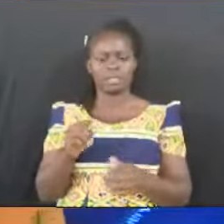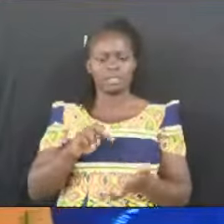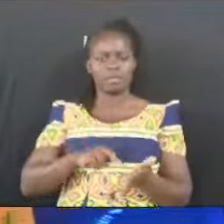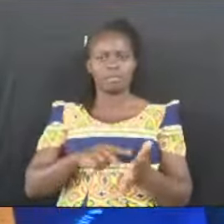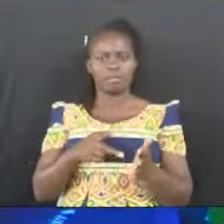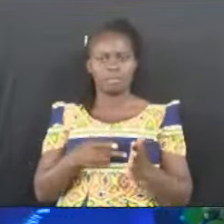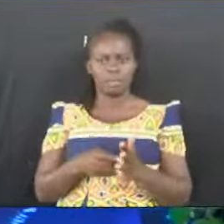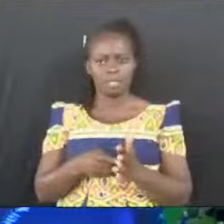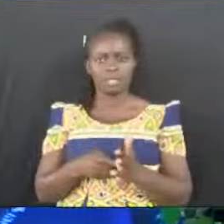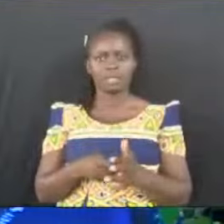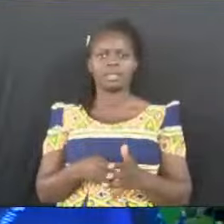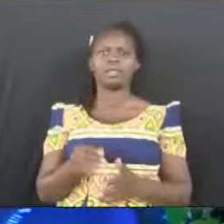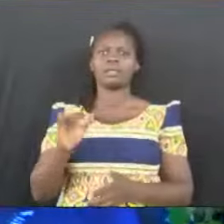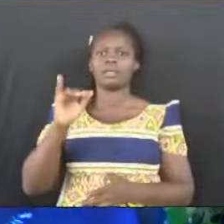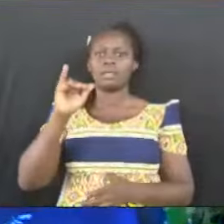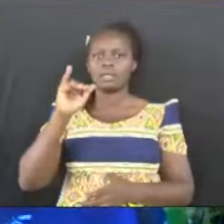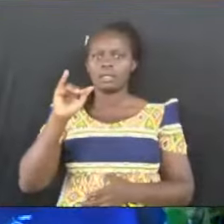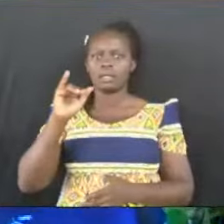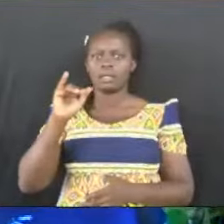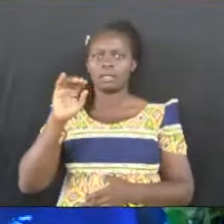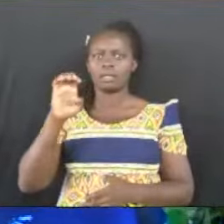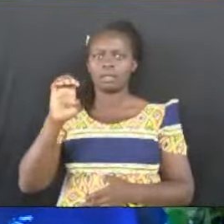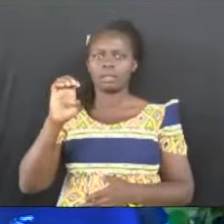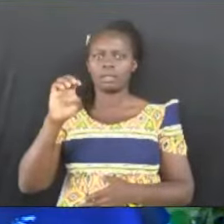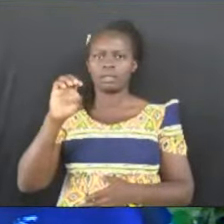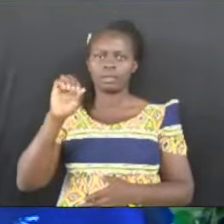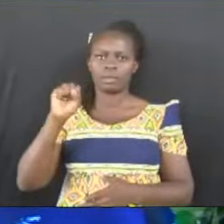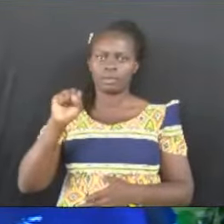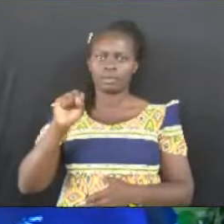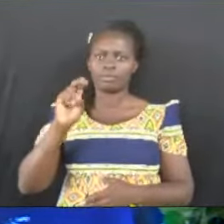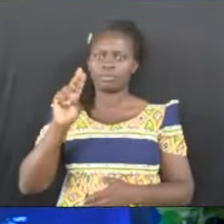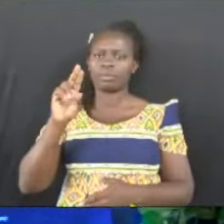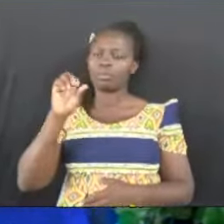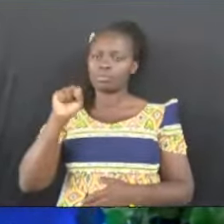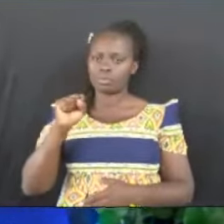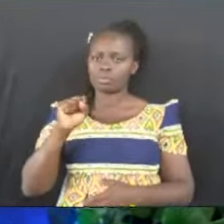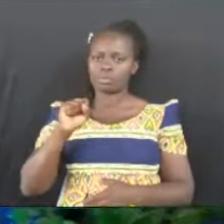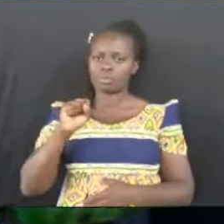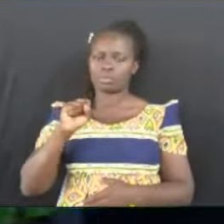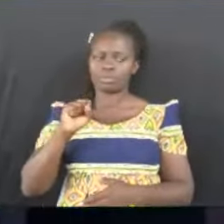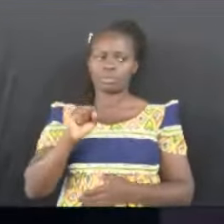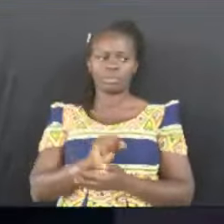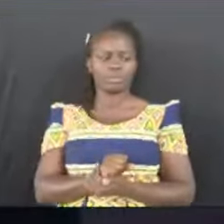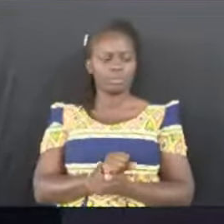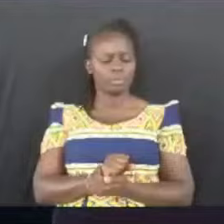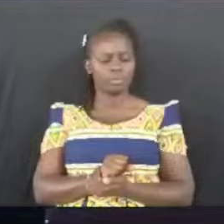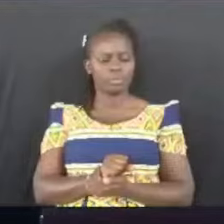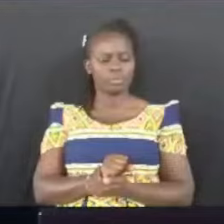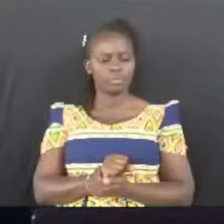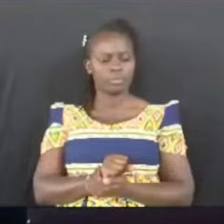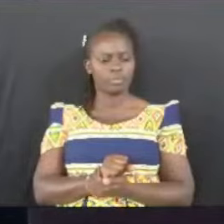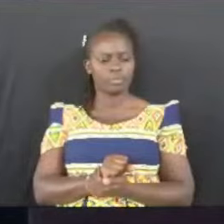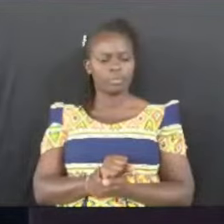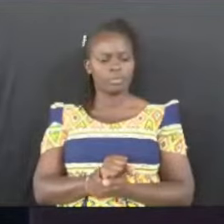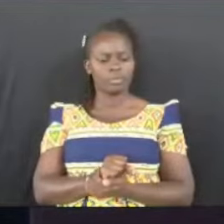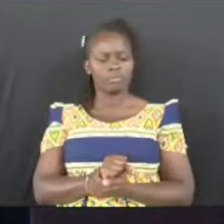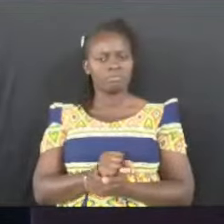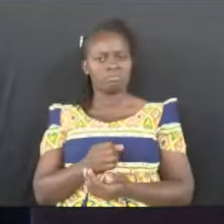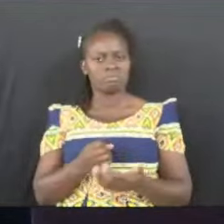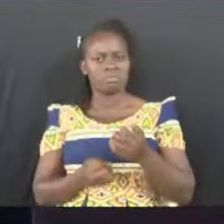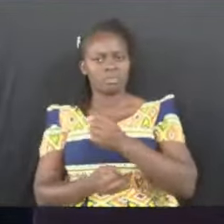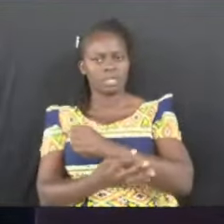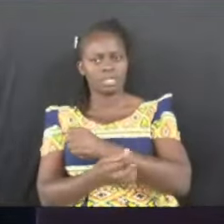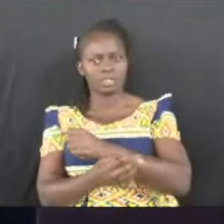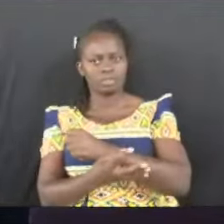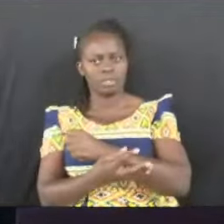Jesus. In Greek, Jesus doesn't mean anything either. Why? Because it is transliterated from